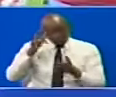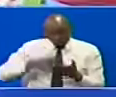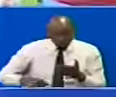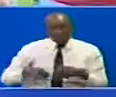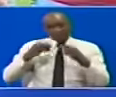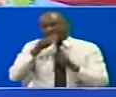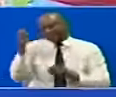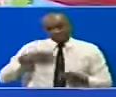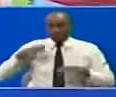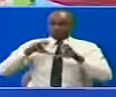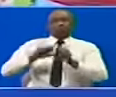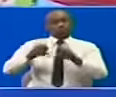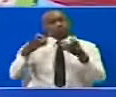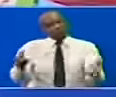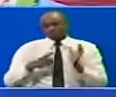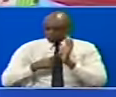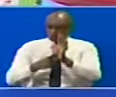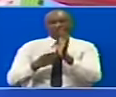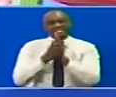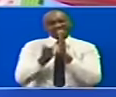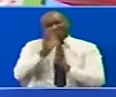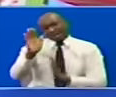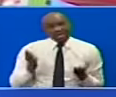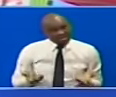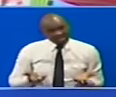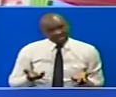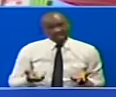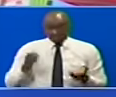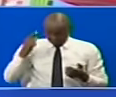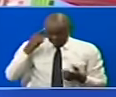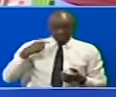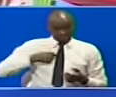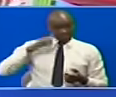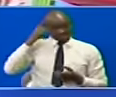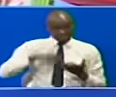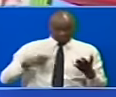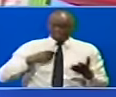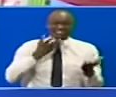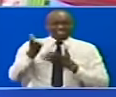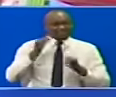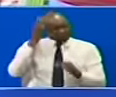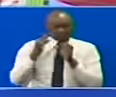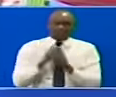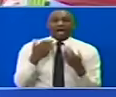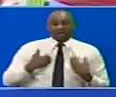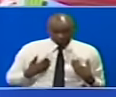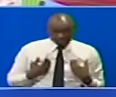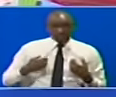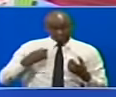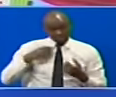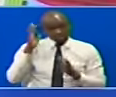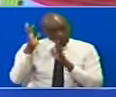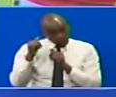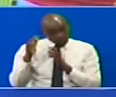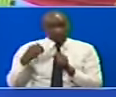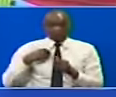other people a chance to also demonstrate what they can do. And for me, I think I've really served faithfully, and I'm happy that